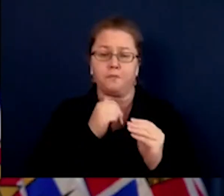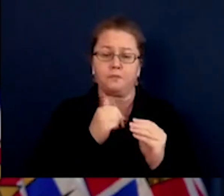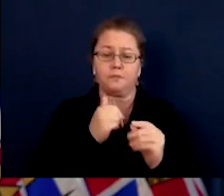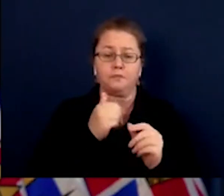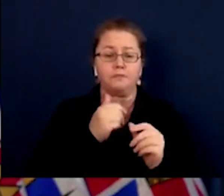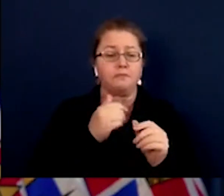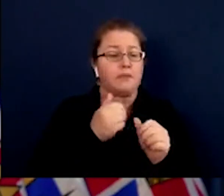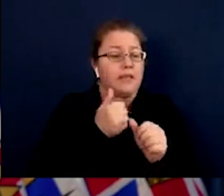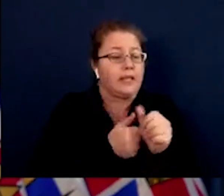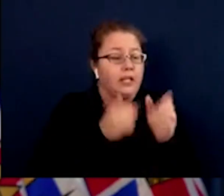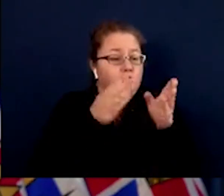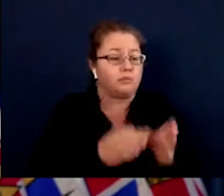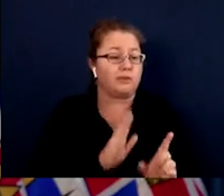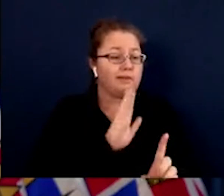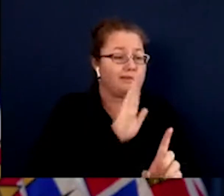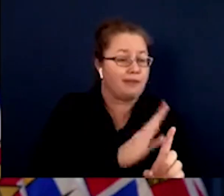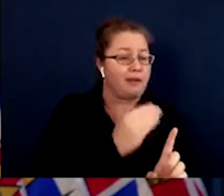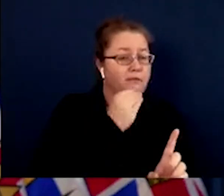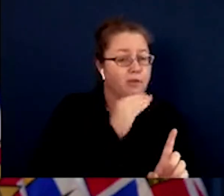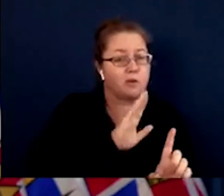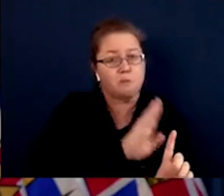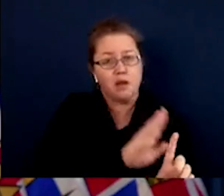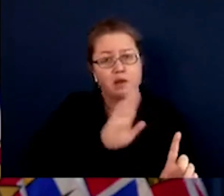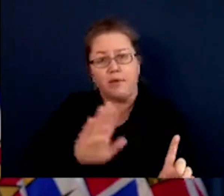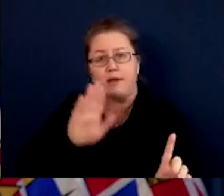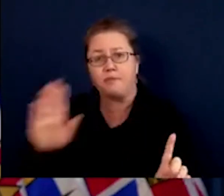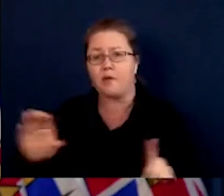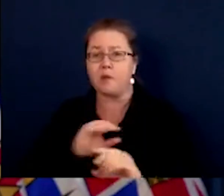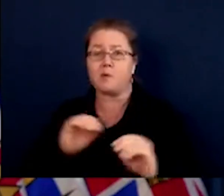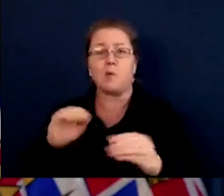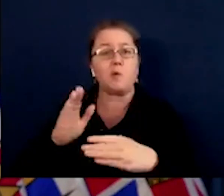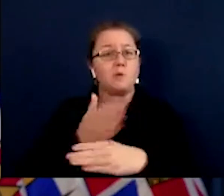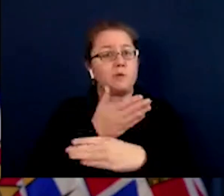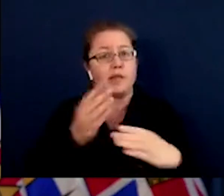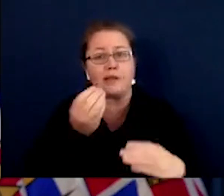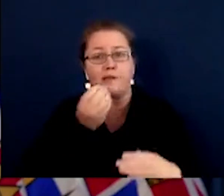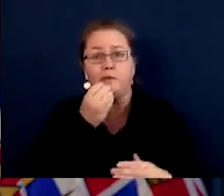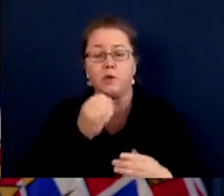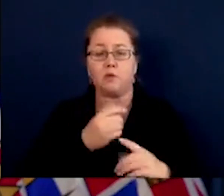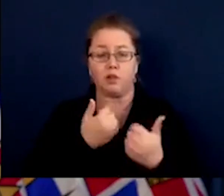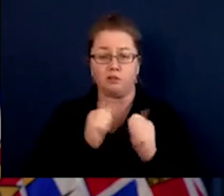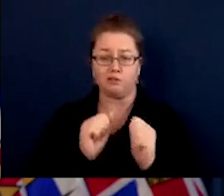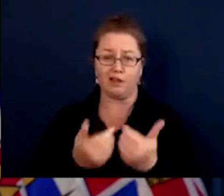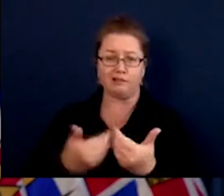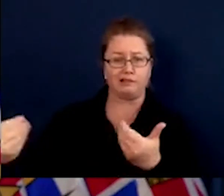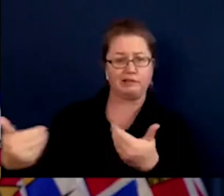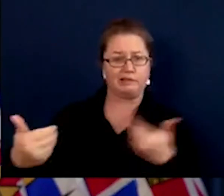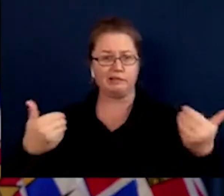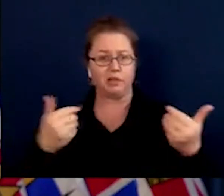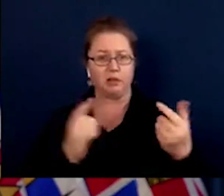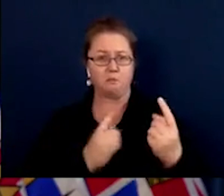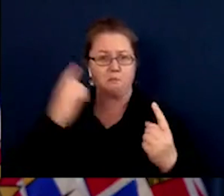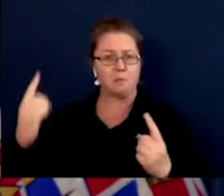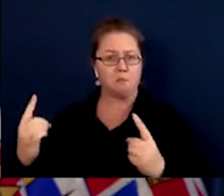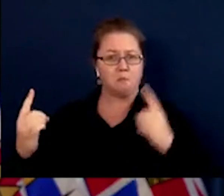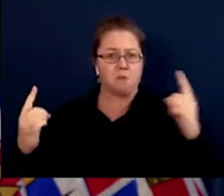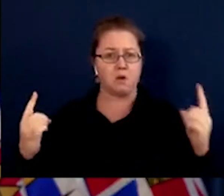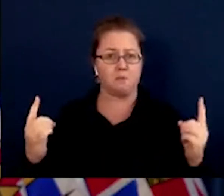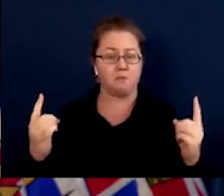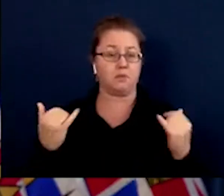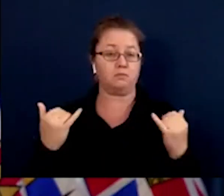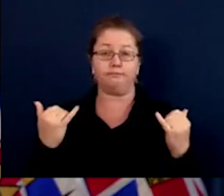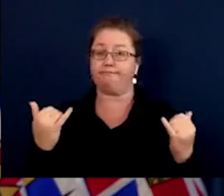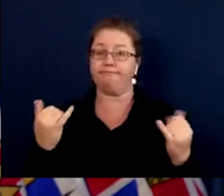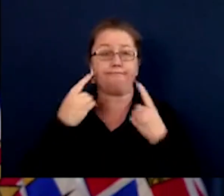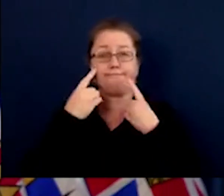having buffets, that there's individual servings, that people are keeping their physical and social distance. But it is hard, and right now it